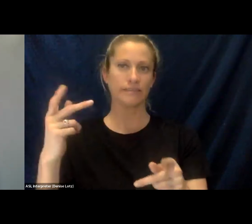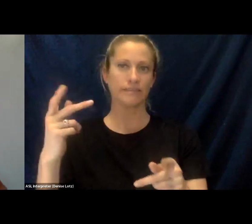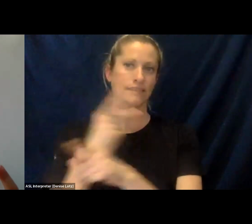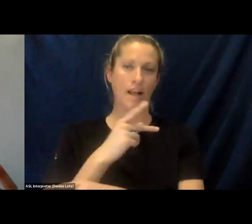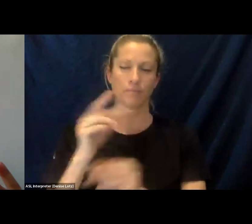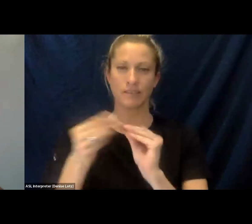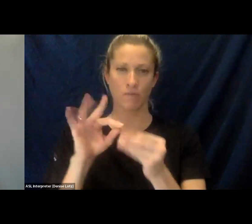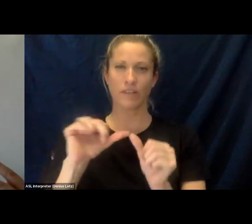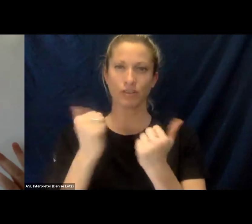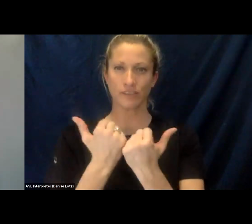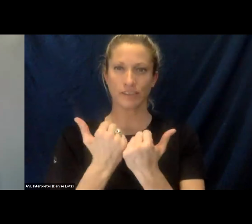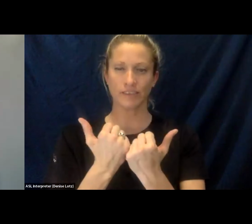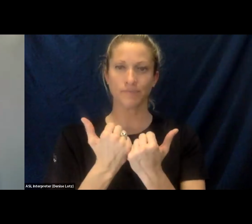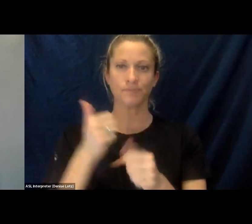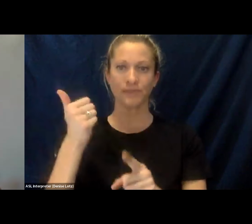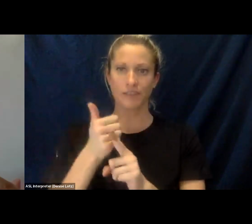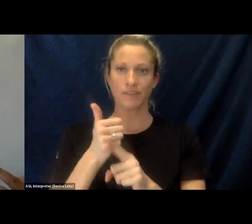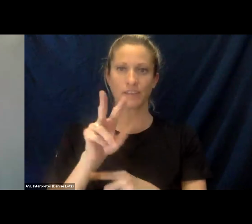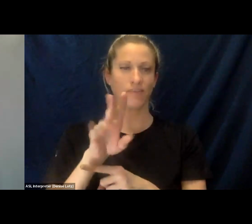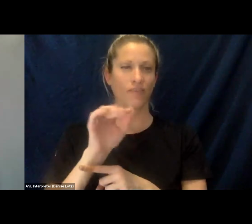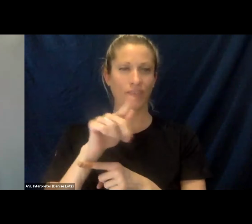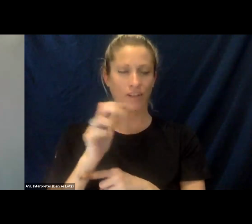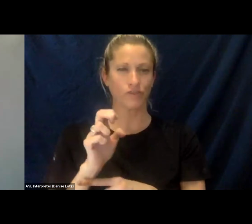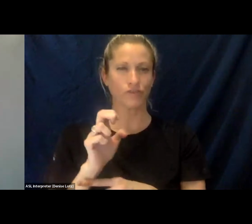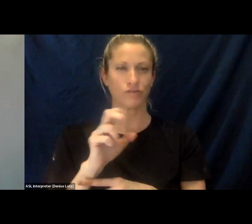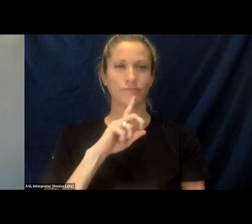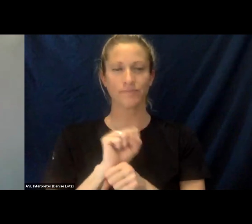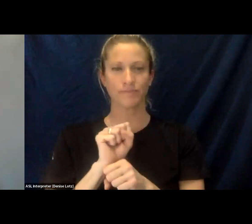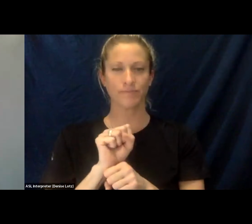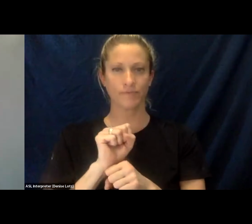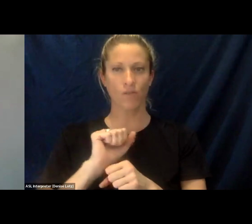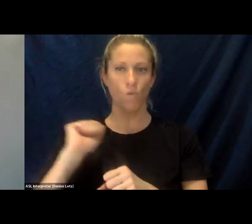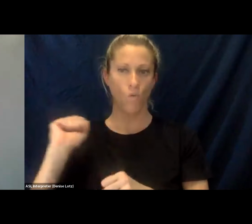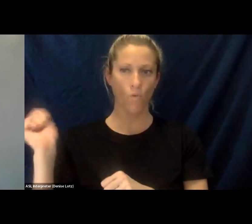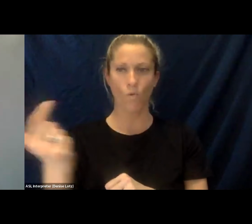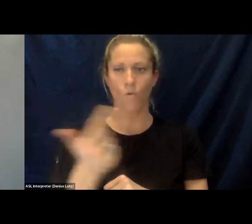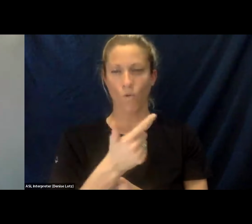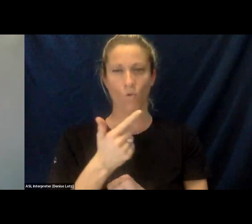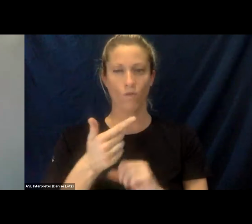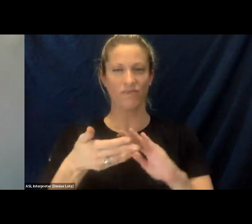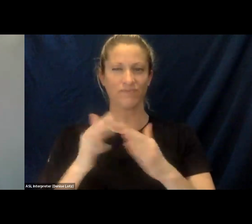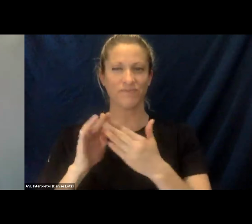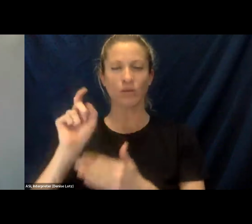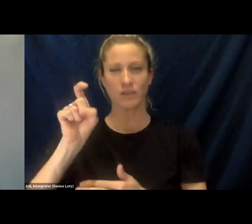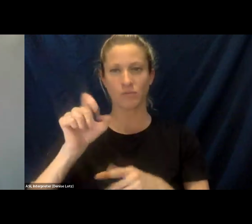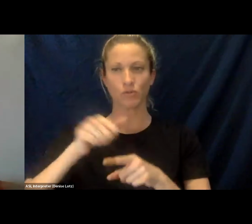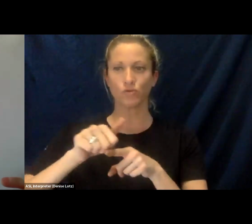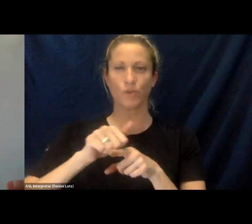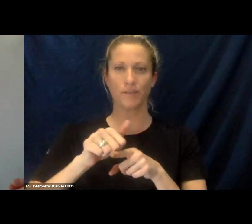agencies. It's a village, and the village needs to be trained. So recognizing that